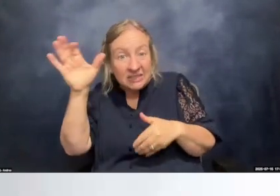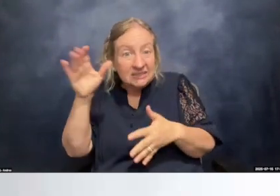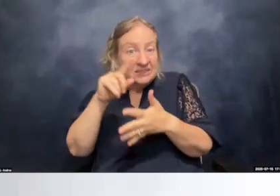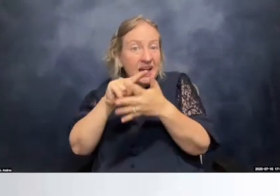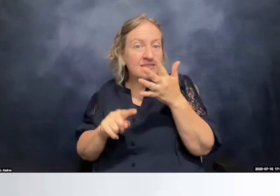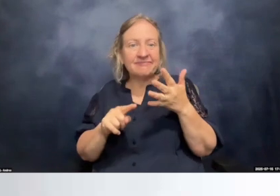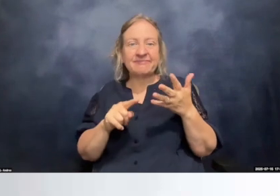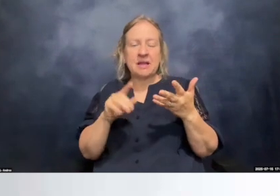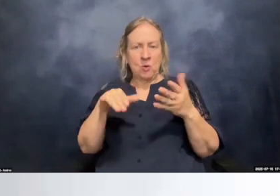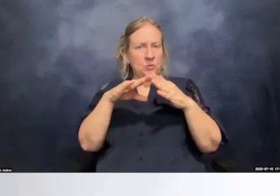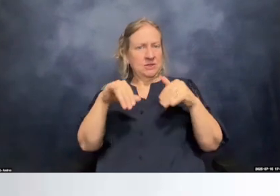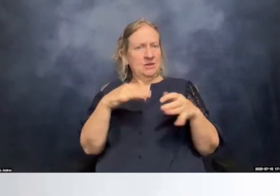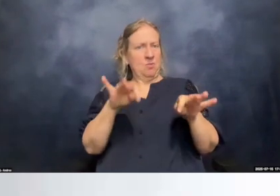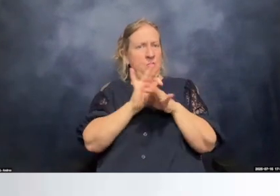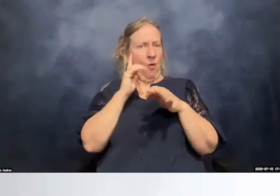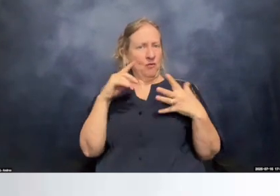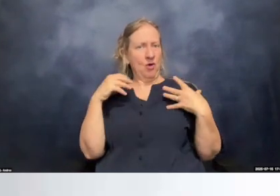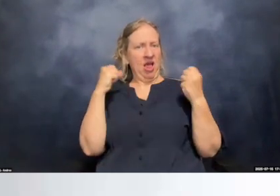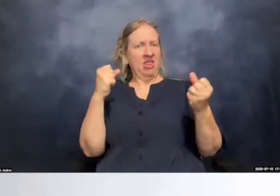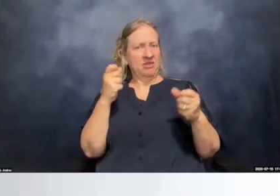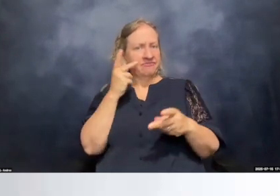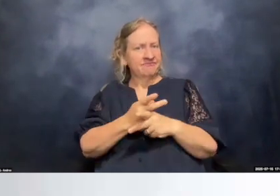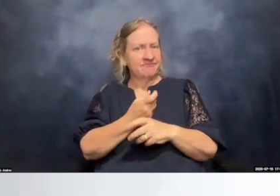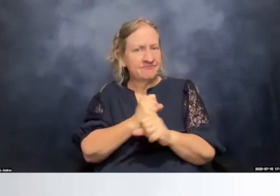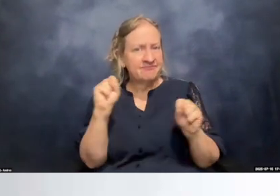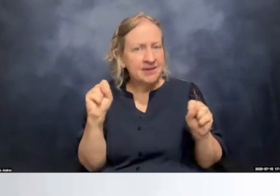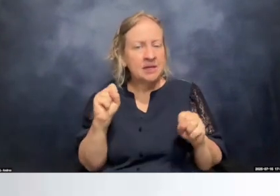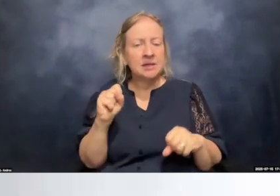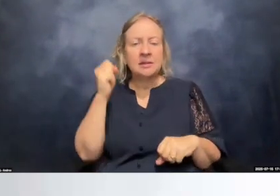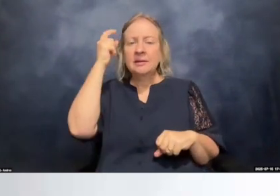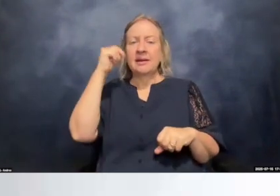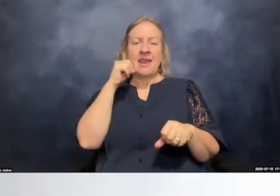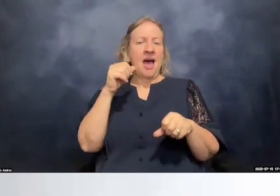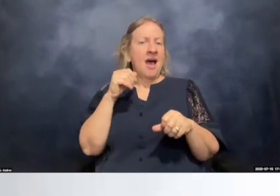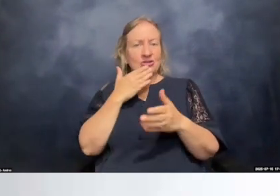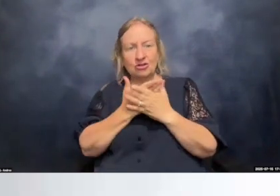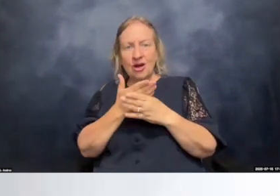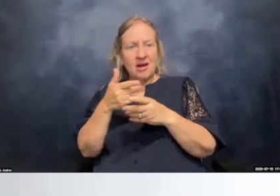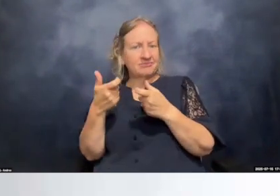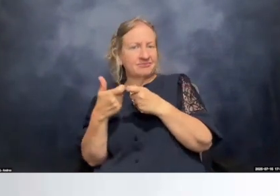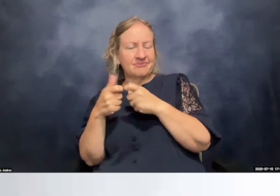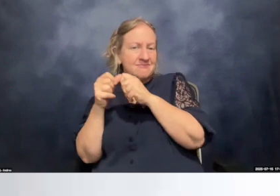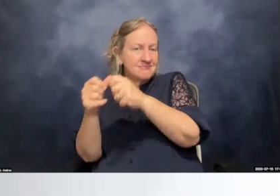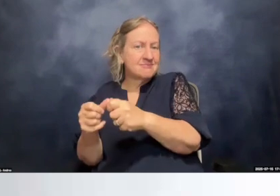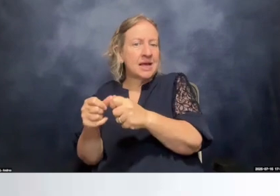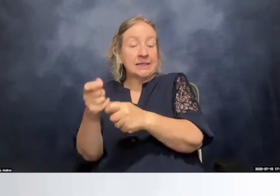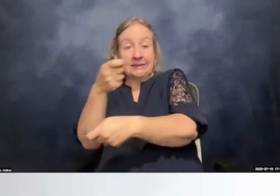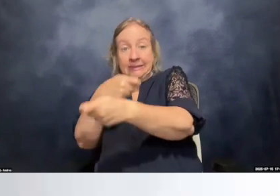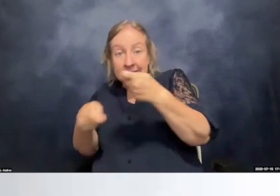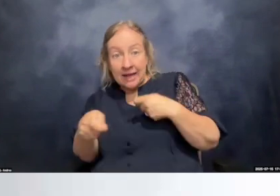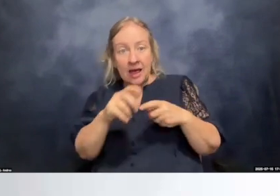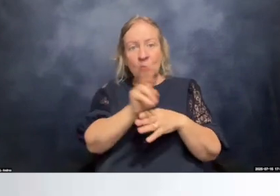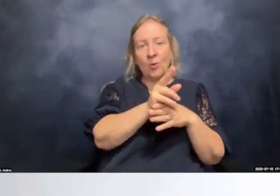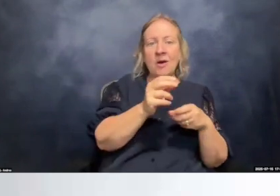and safety. Due to the lack of consistent power, many tribes depend on diesel and propane backup